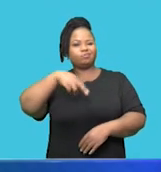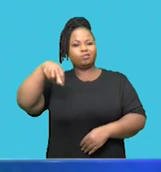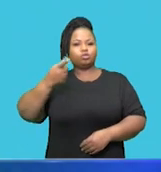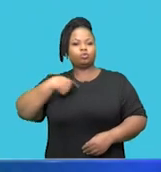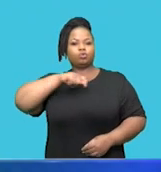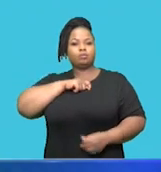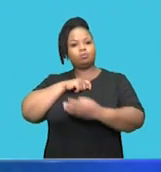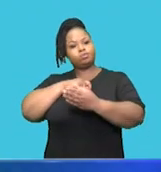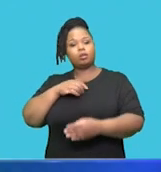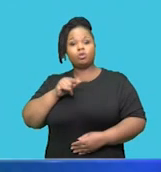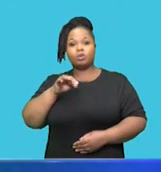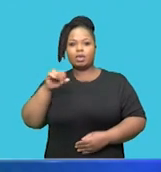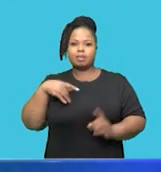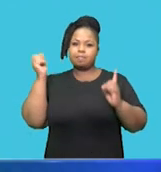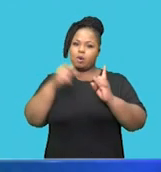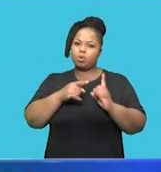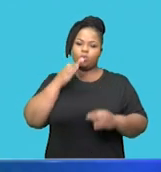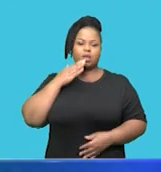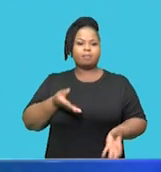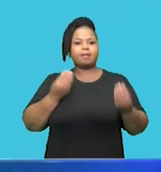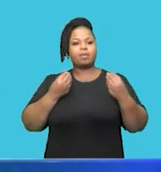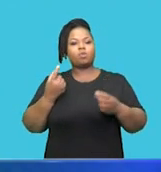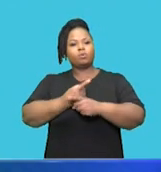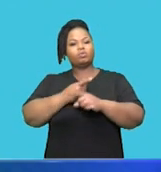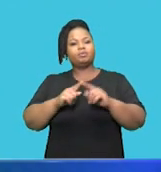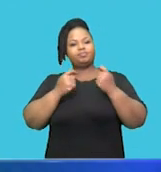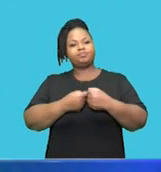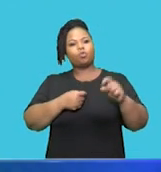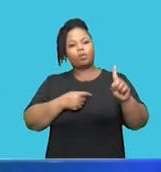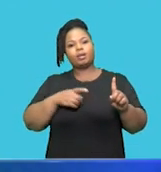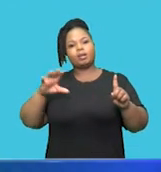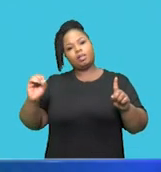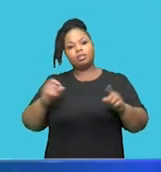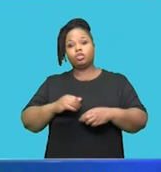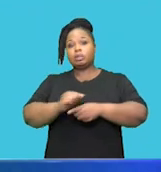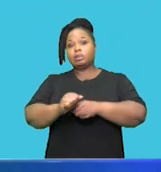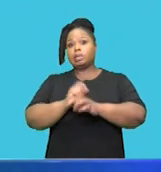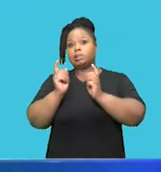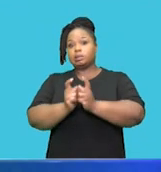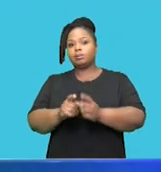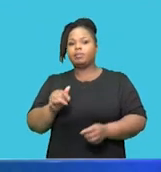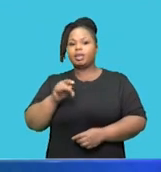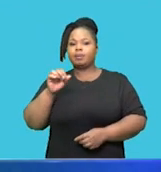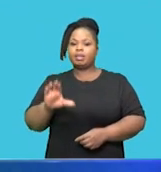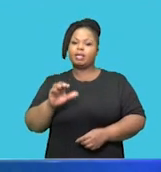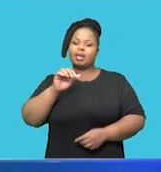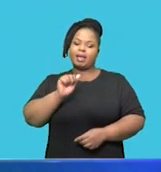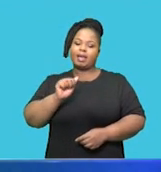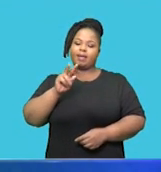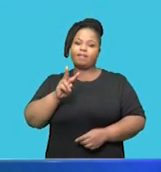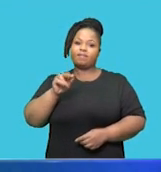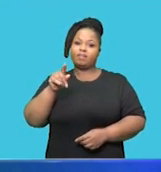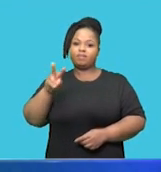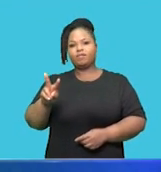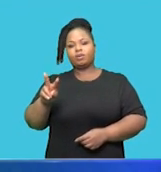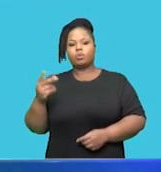Spain. Masongai scored the game-winning goal in the team's 1-0 training match. This was over Maccabi Tel Aviv, and then